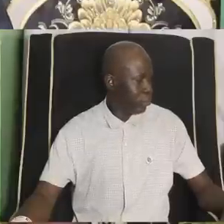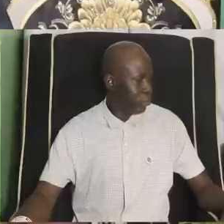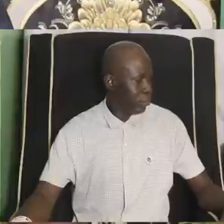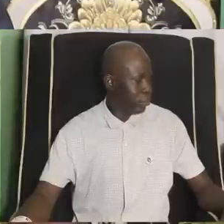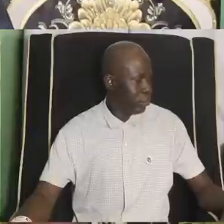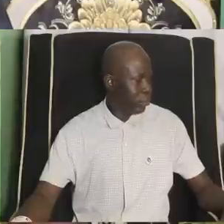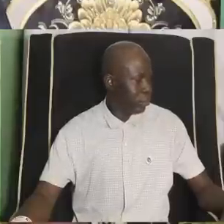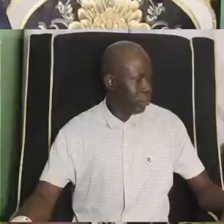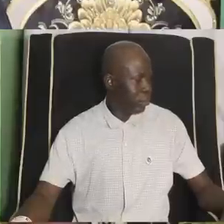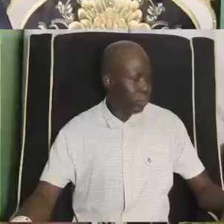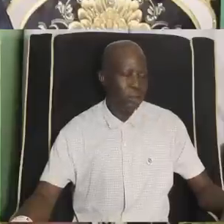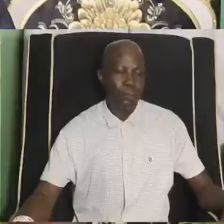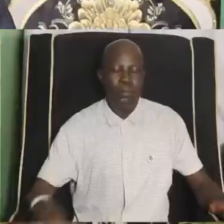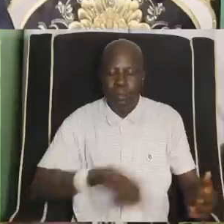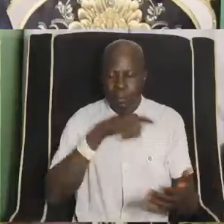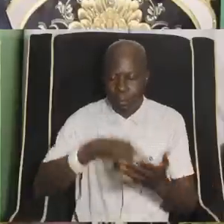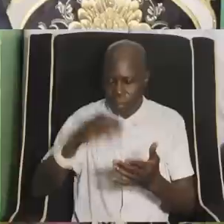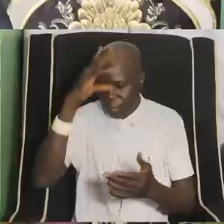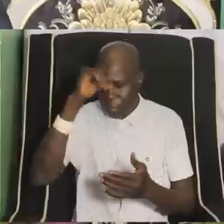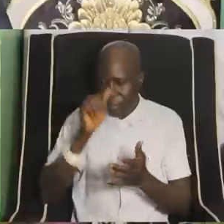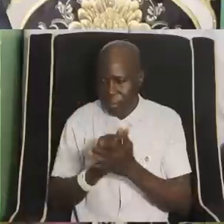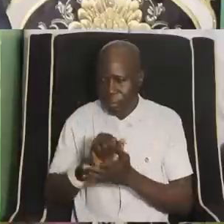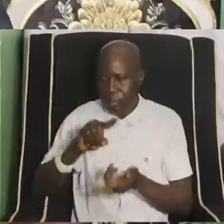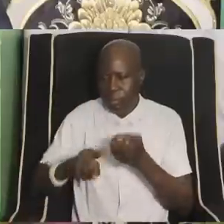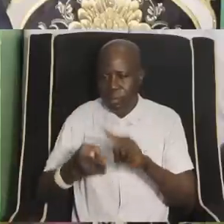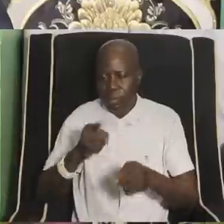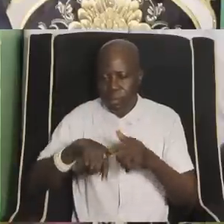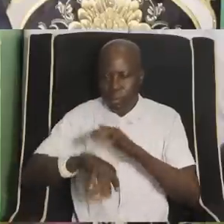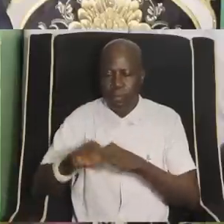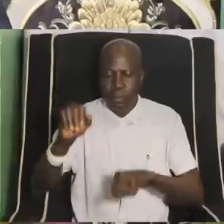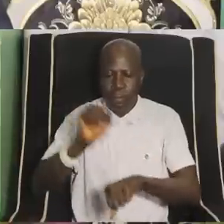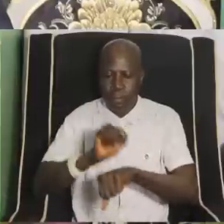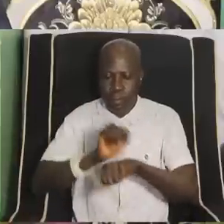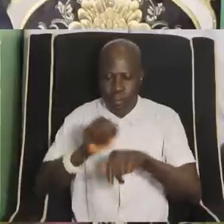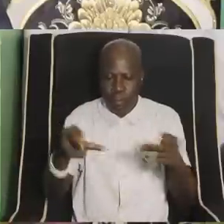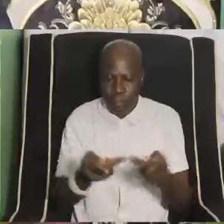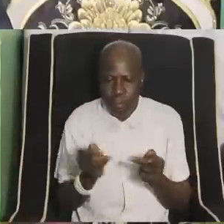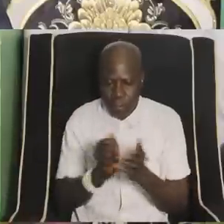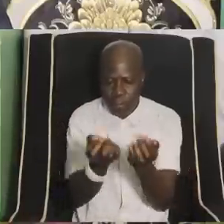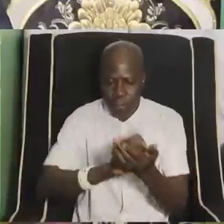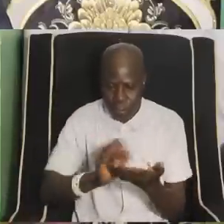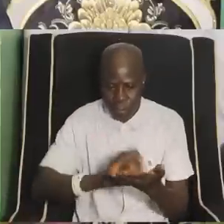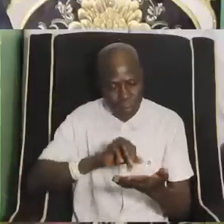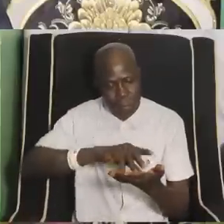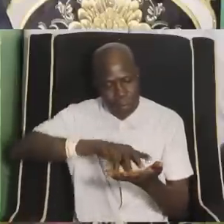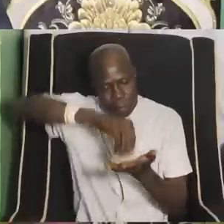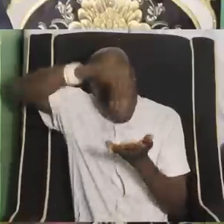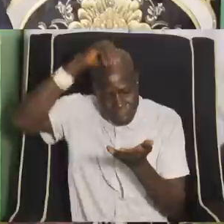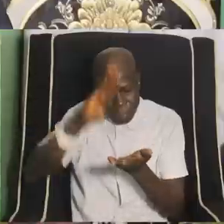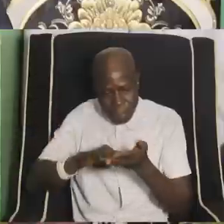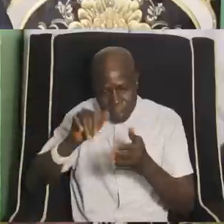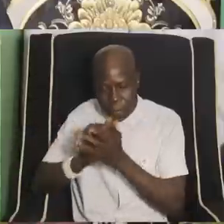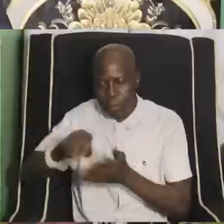on lo taji si. This man dream that his colleagues want to write an examination and needs to pay 100,000 naira for the registration and the